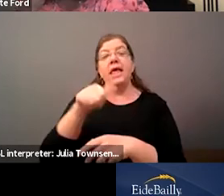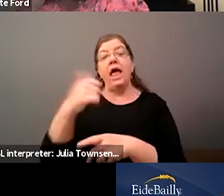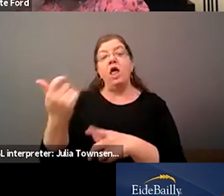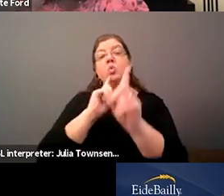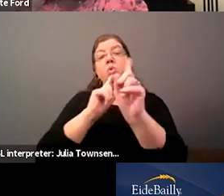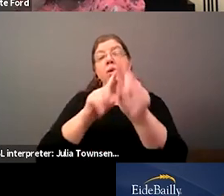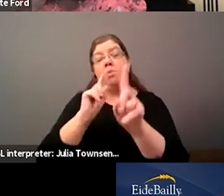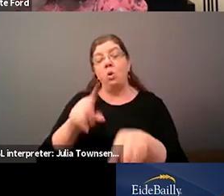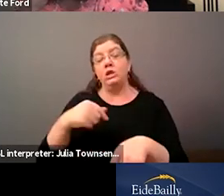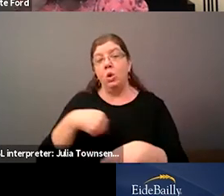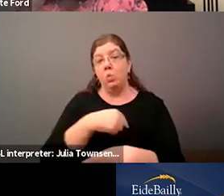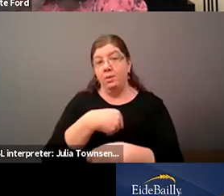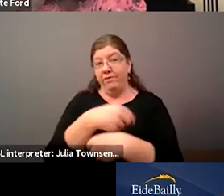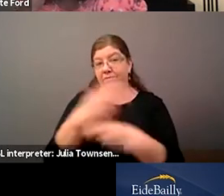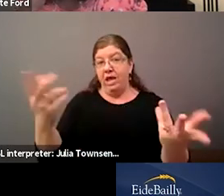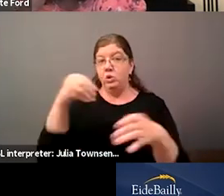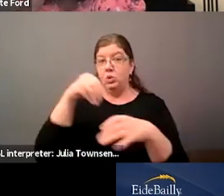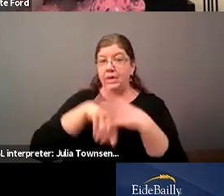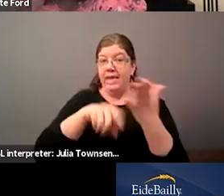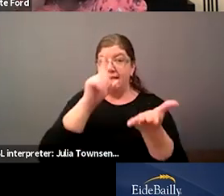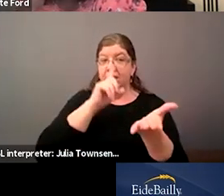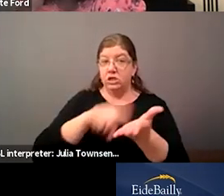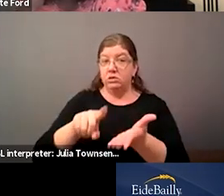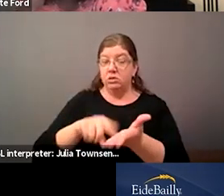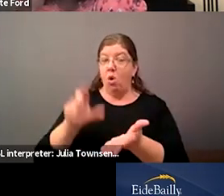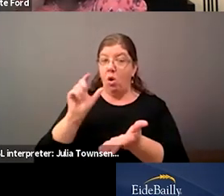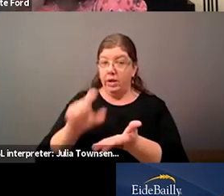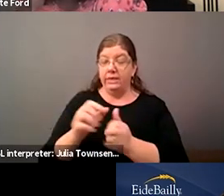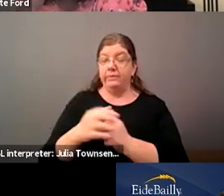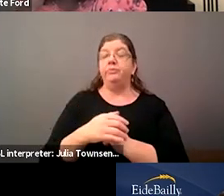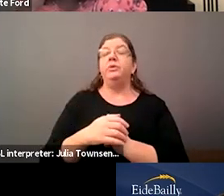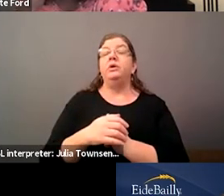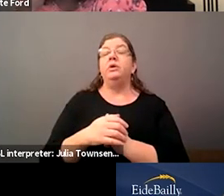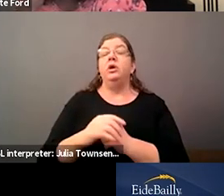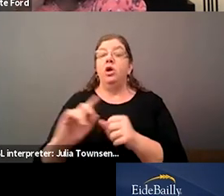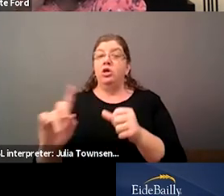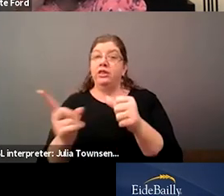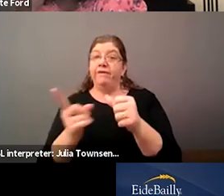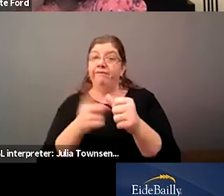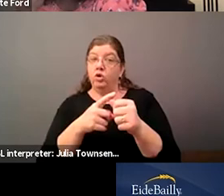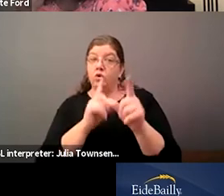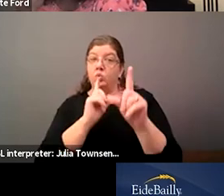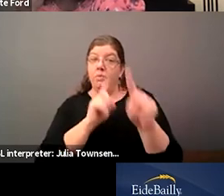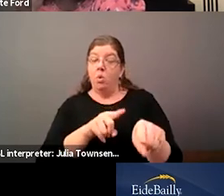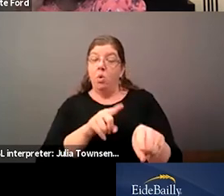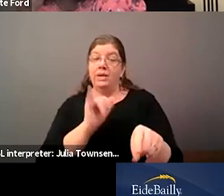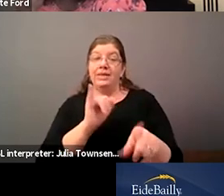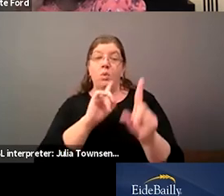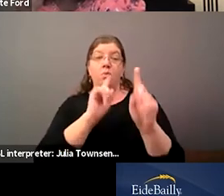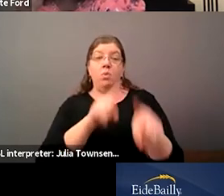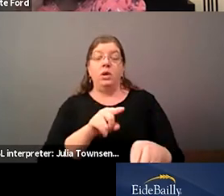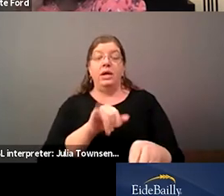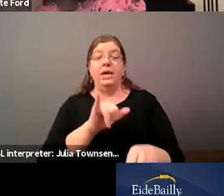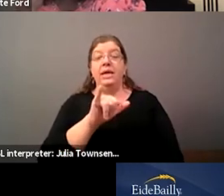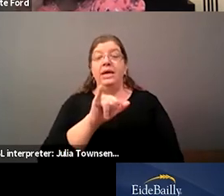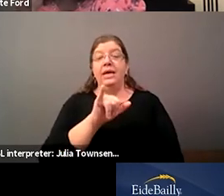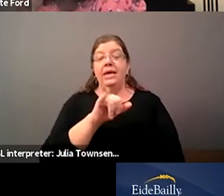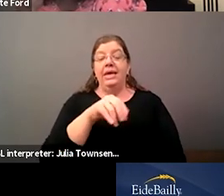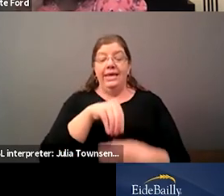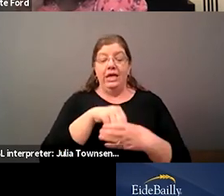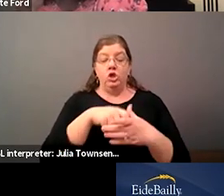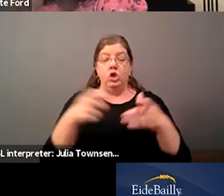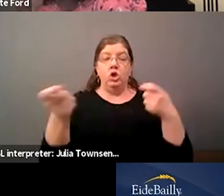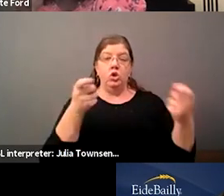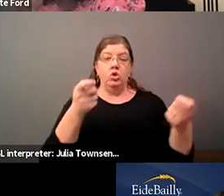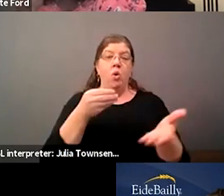we provide you within this audit the first of which is our report on internal control over the financial